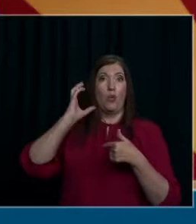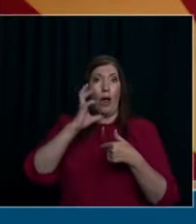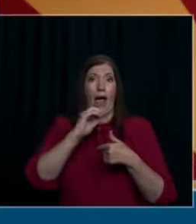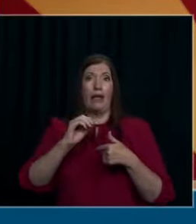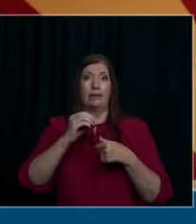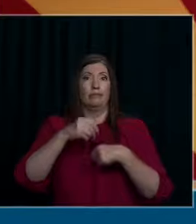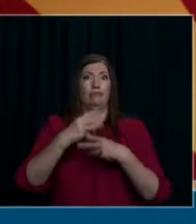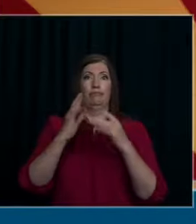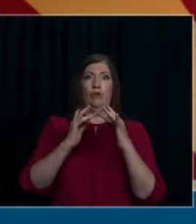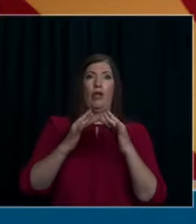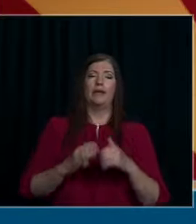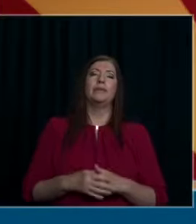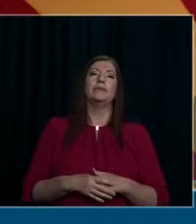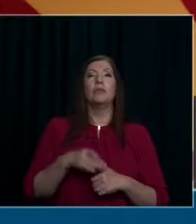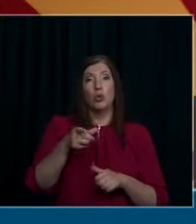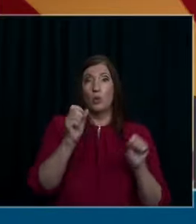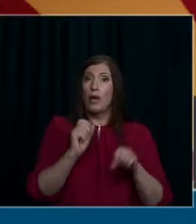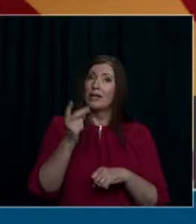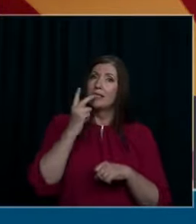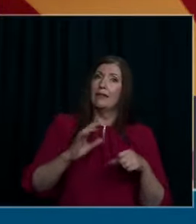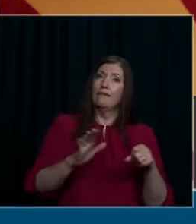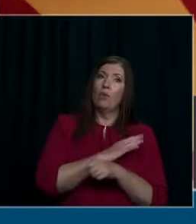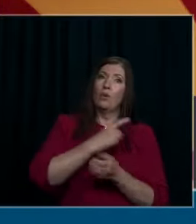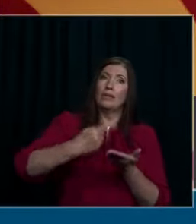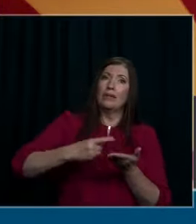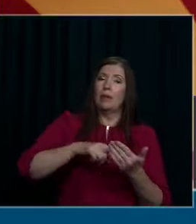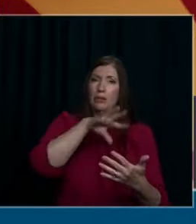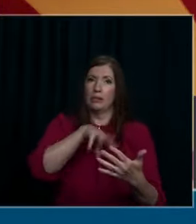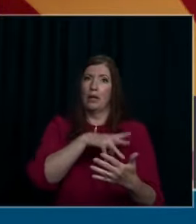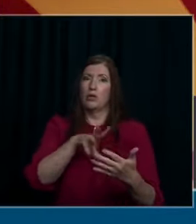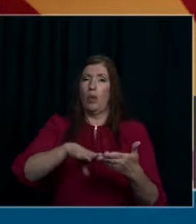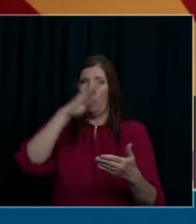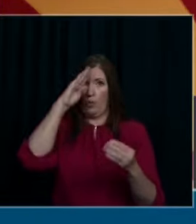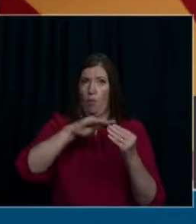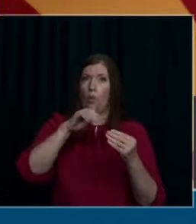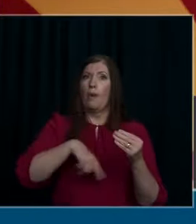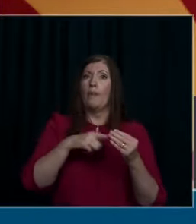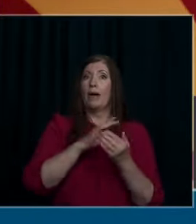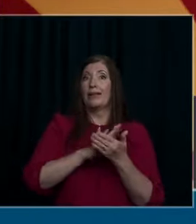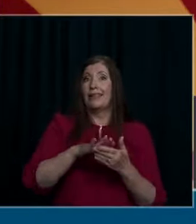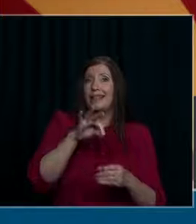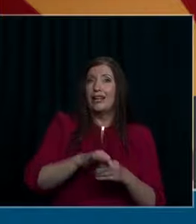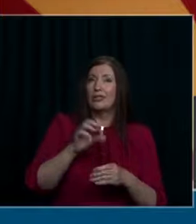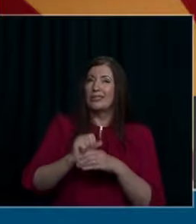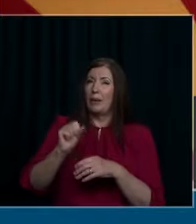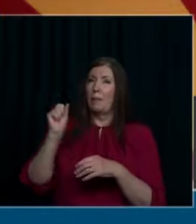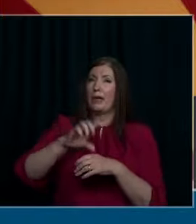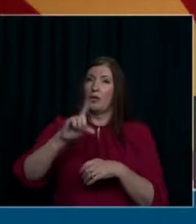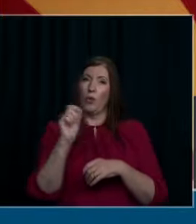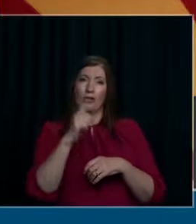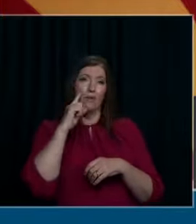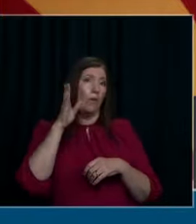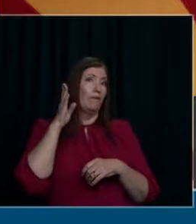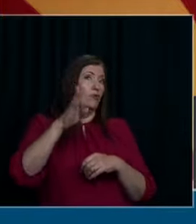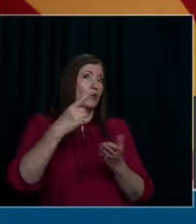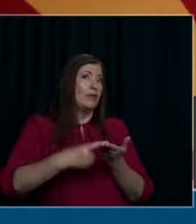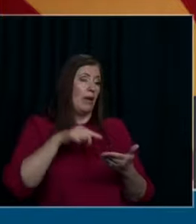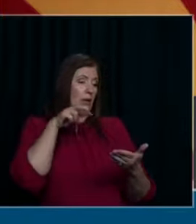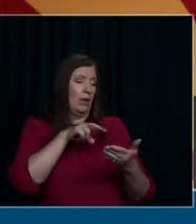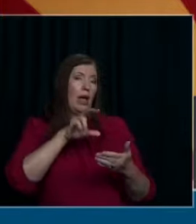digital platforms. You can also see the full debate schedule, learn more about clean elections, and submit questions for future debates by heading